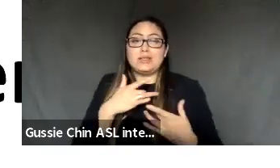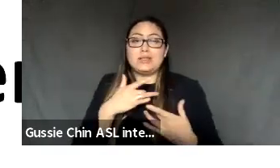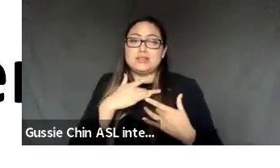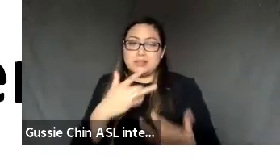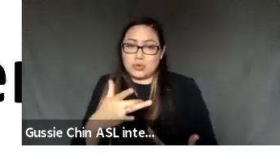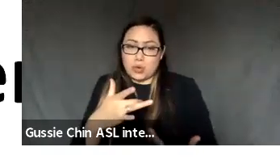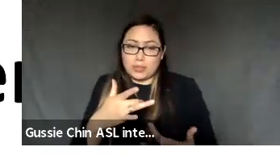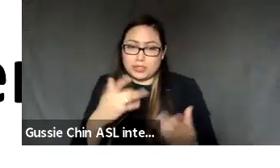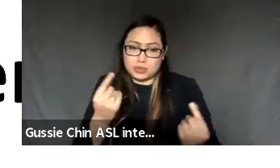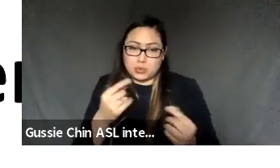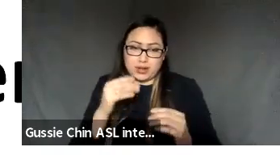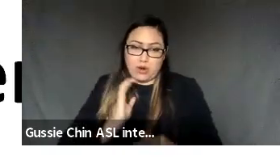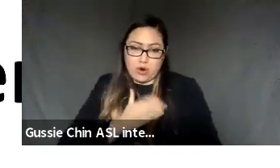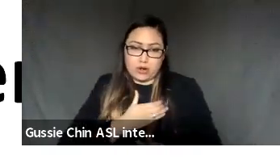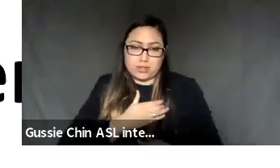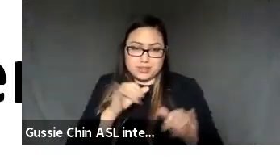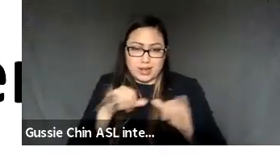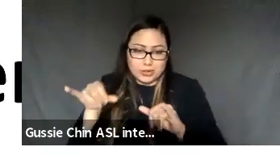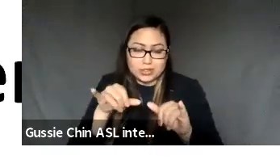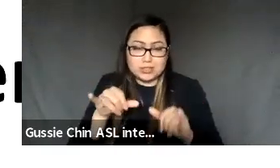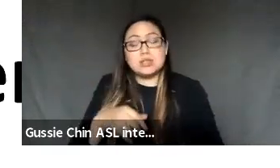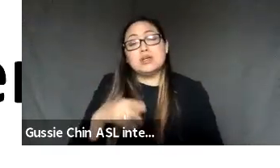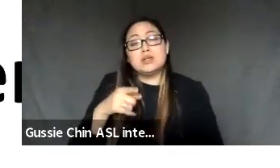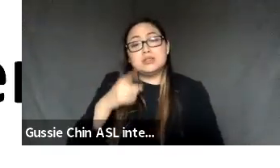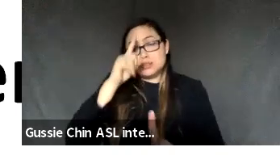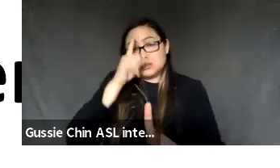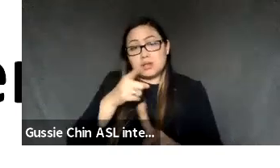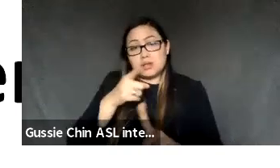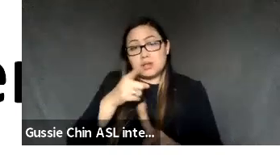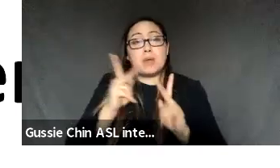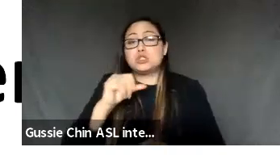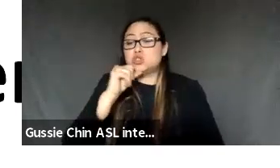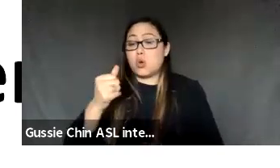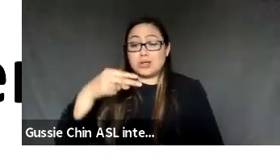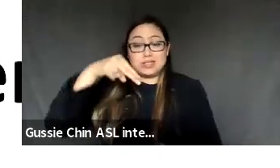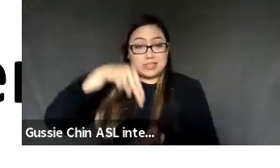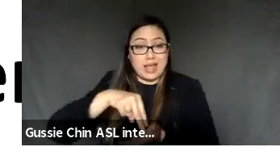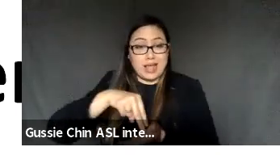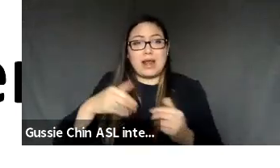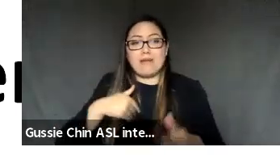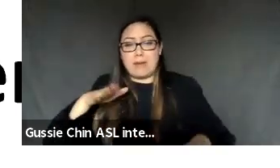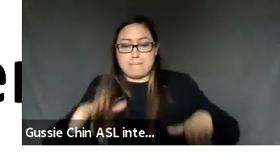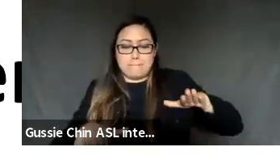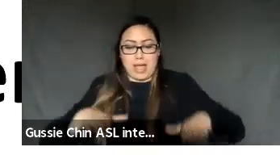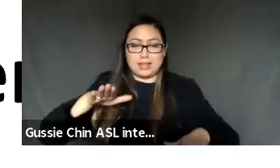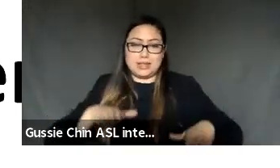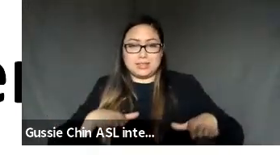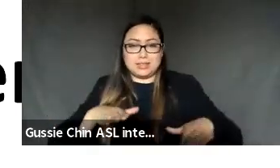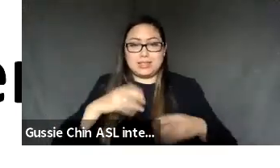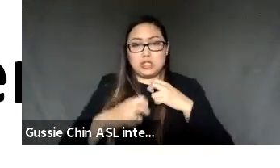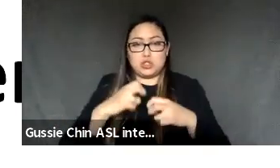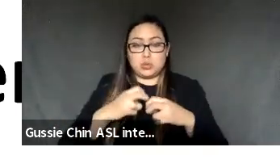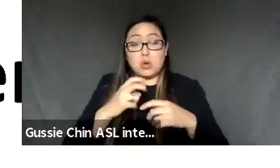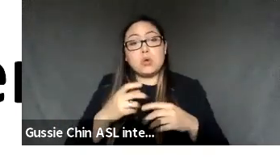standards. This is geared towards people who do not stand, but have a balance issue, but require supports while